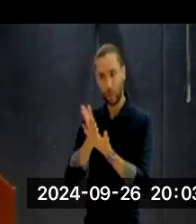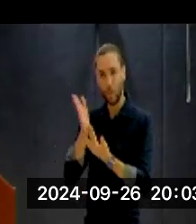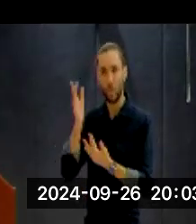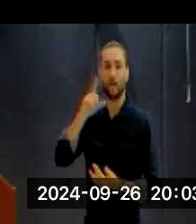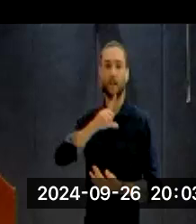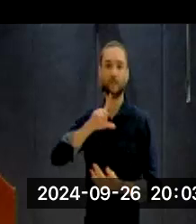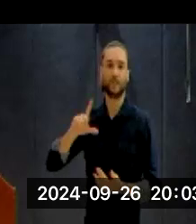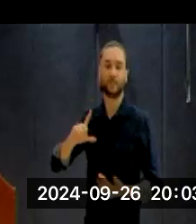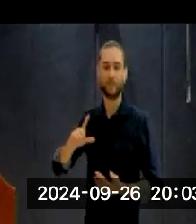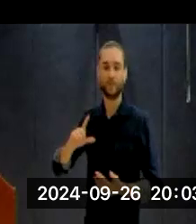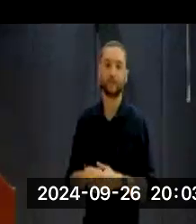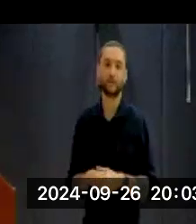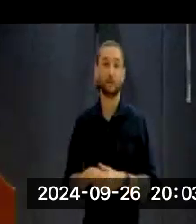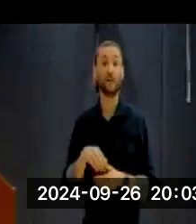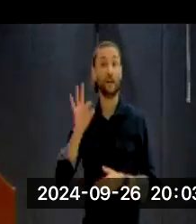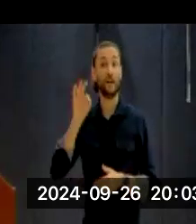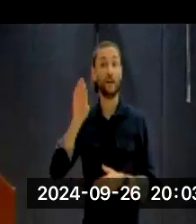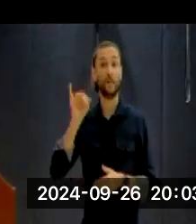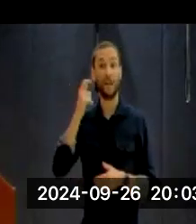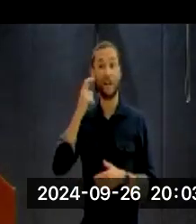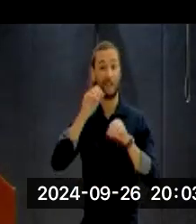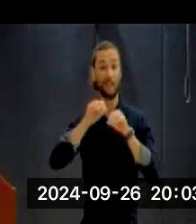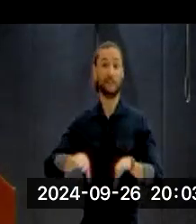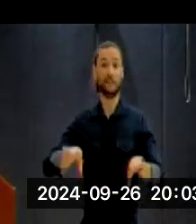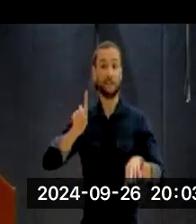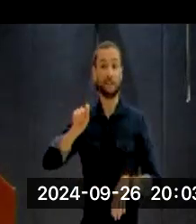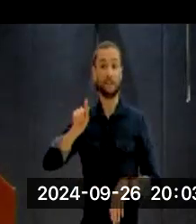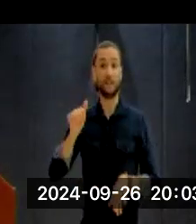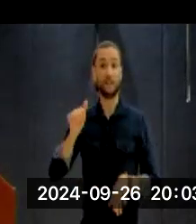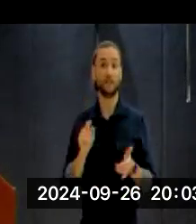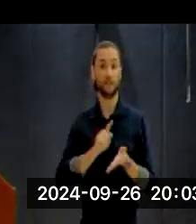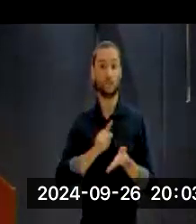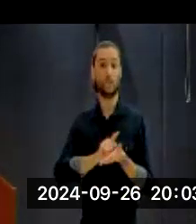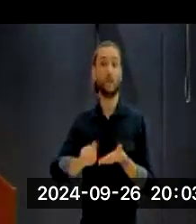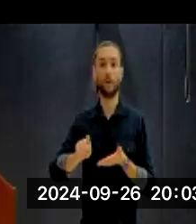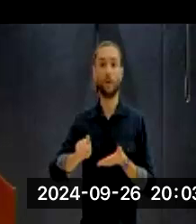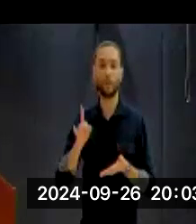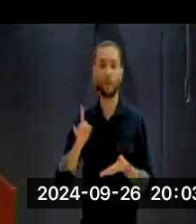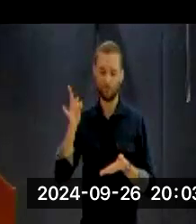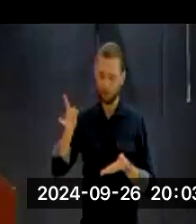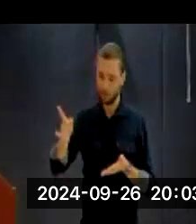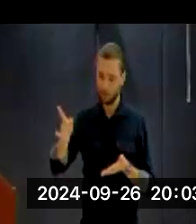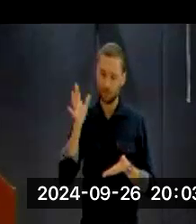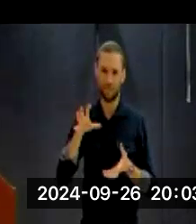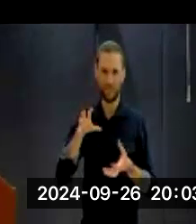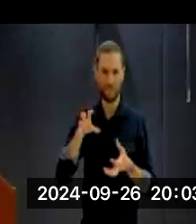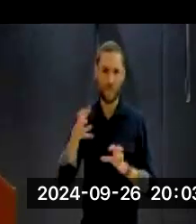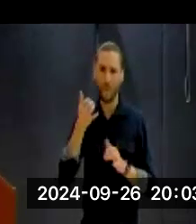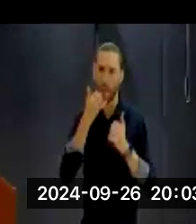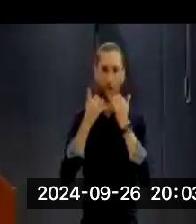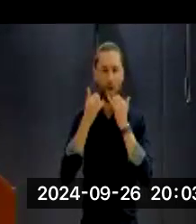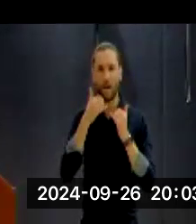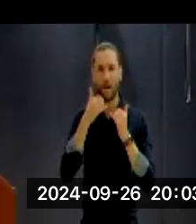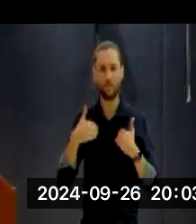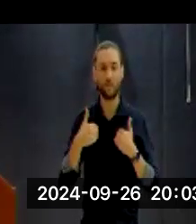The FBI just came out with data this week. It's extraordinarily flawed. But one